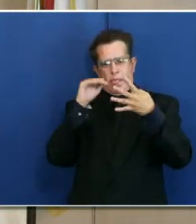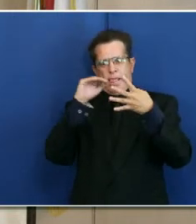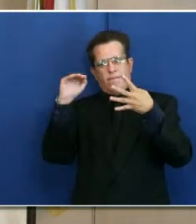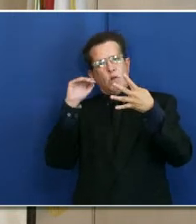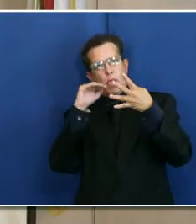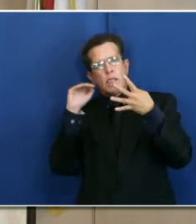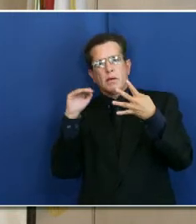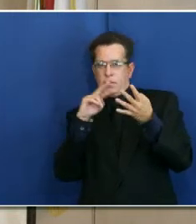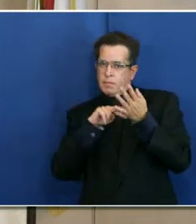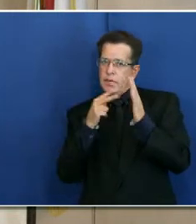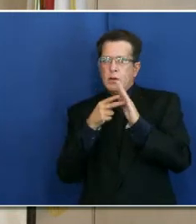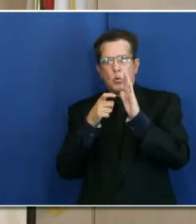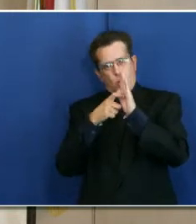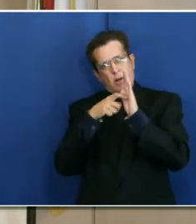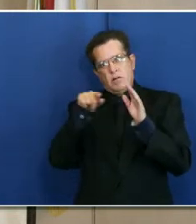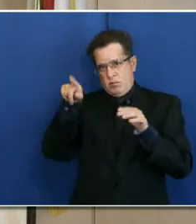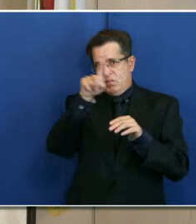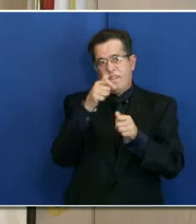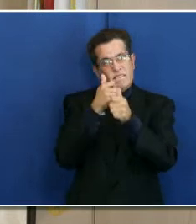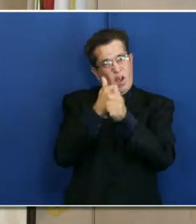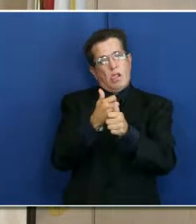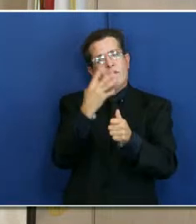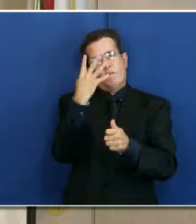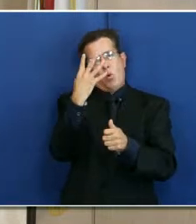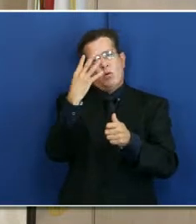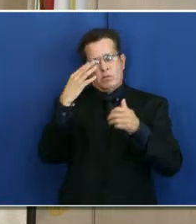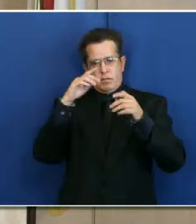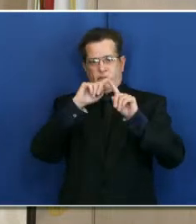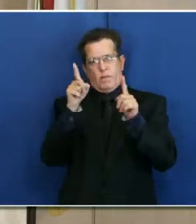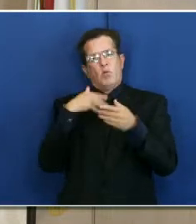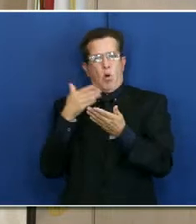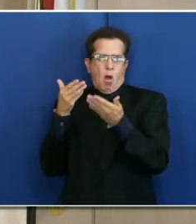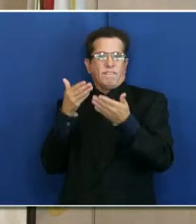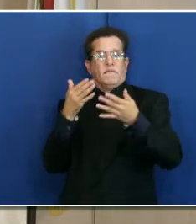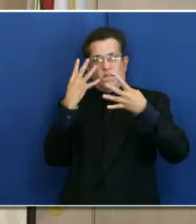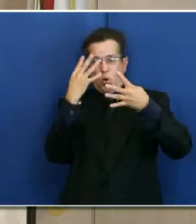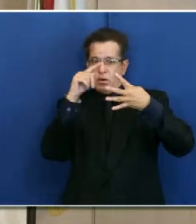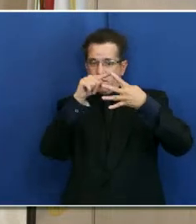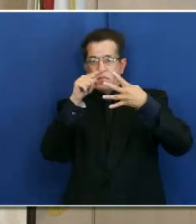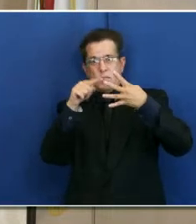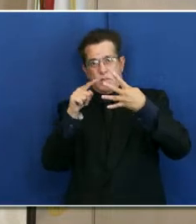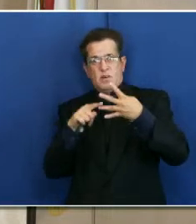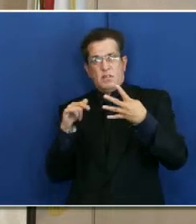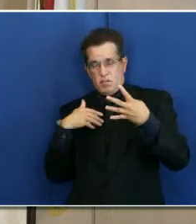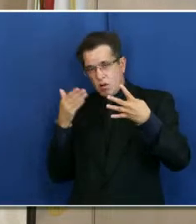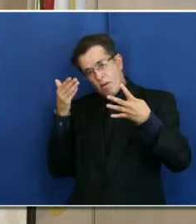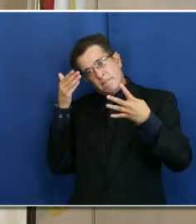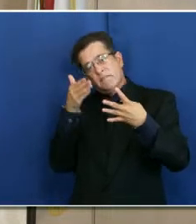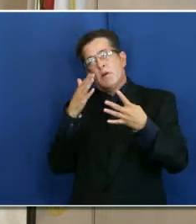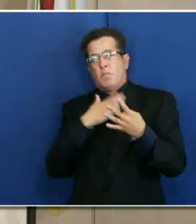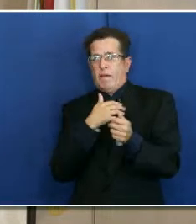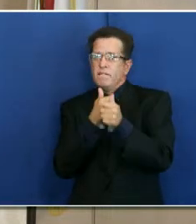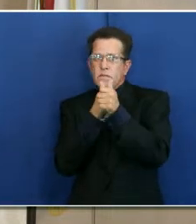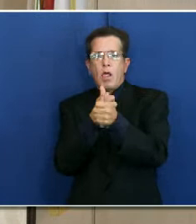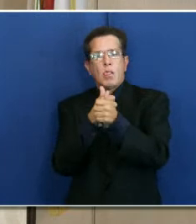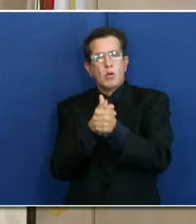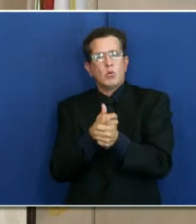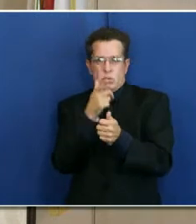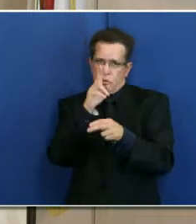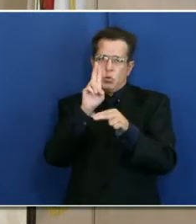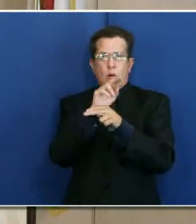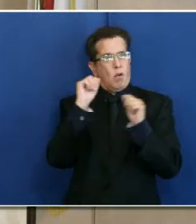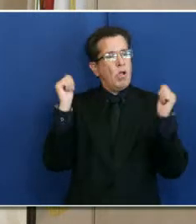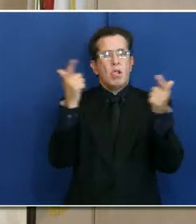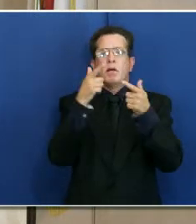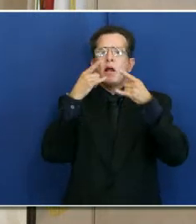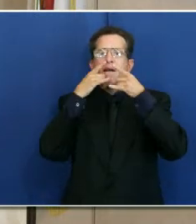that will require those 4 strategies that we talked about at the end of my presentation. We have to wear our